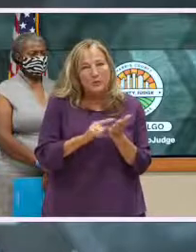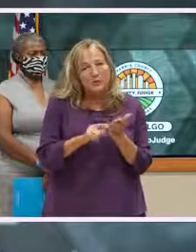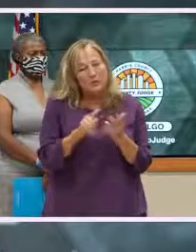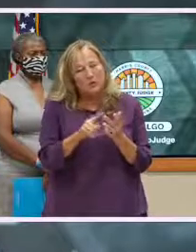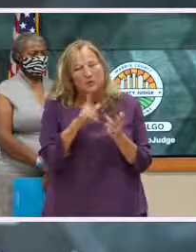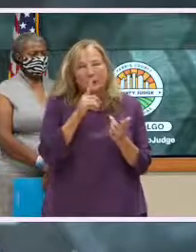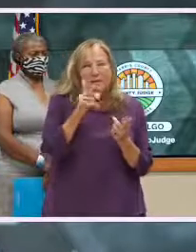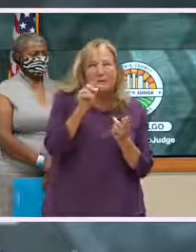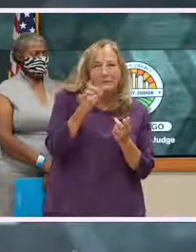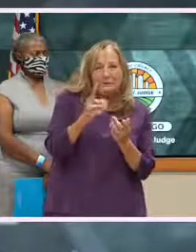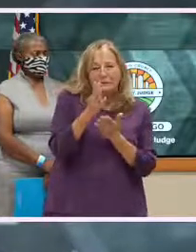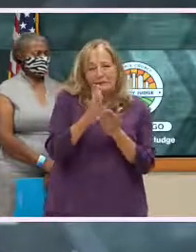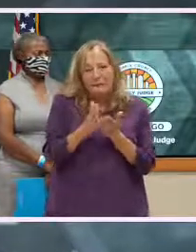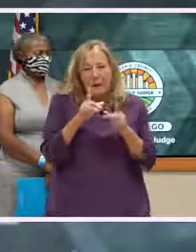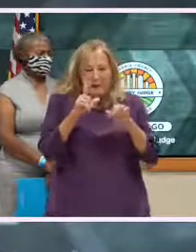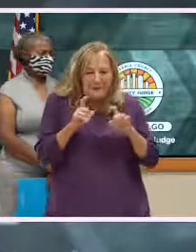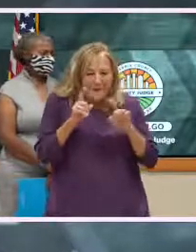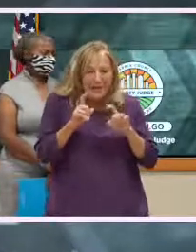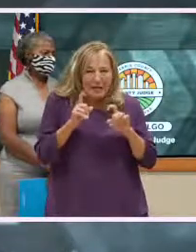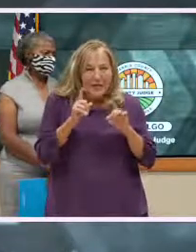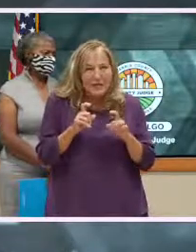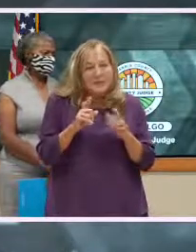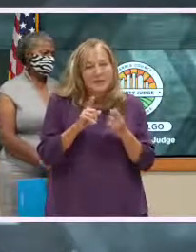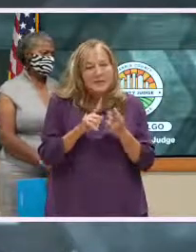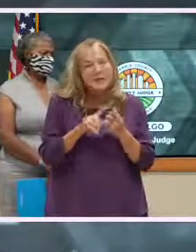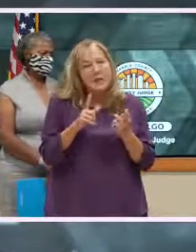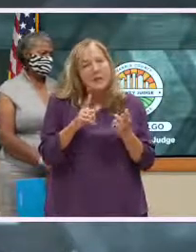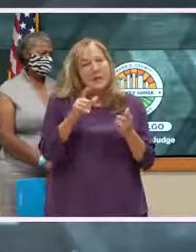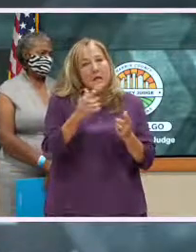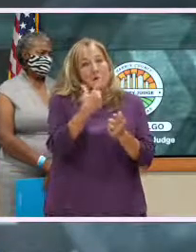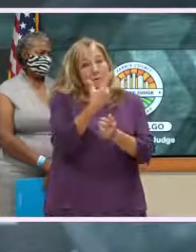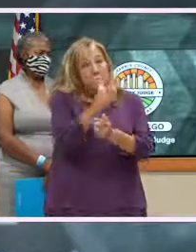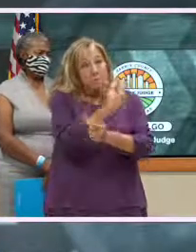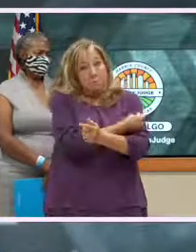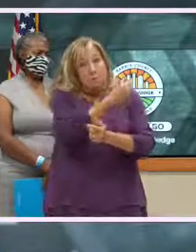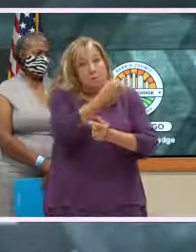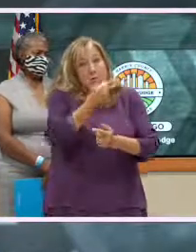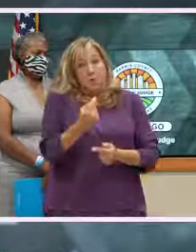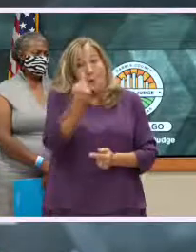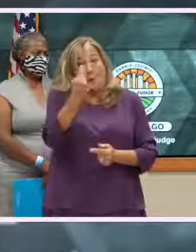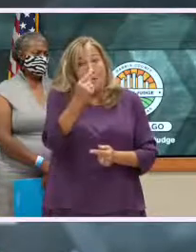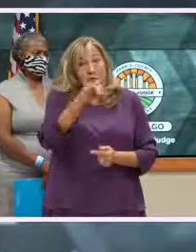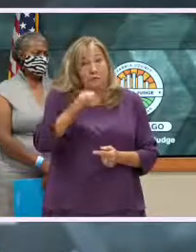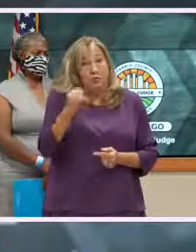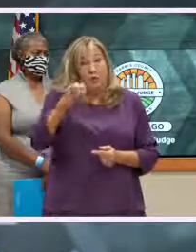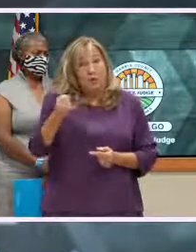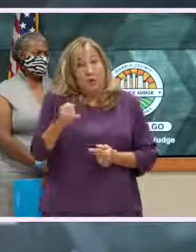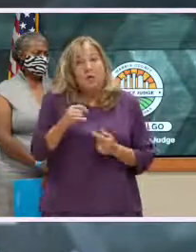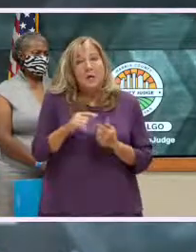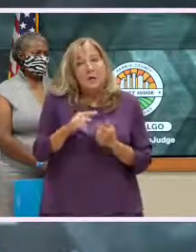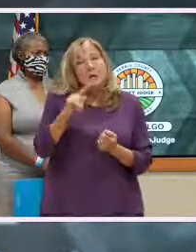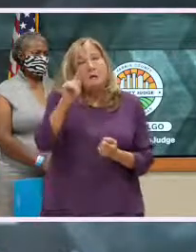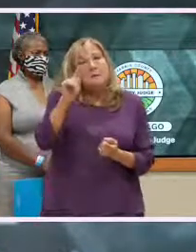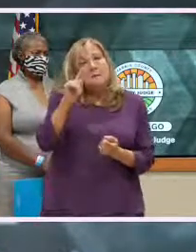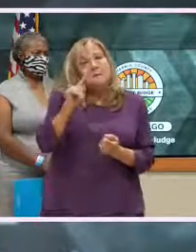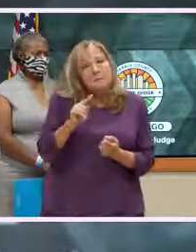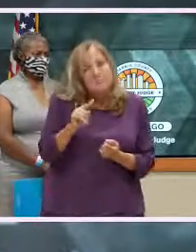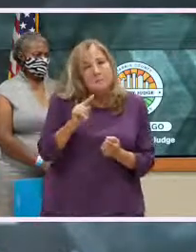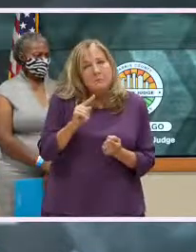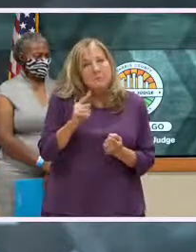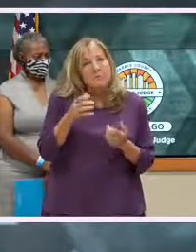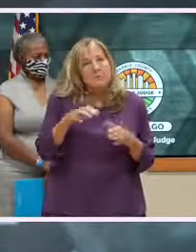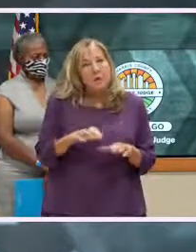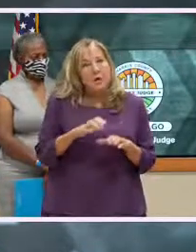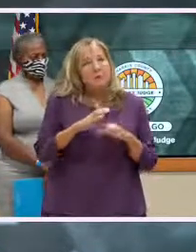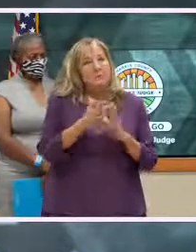the virus-neutralizing antibodies do go down compared to the original lineage, looking at the Delta variant. We don't